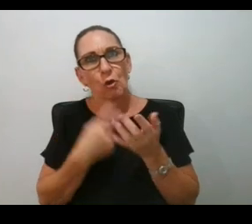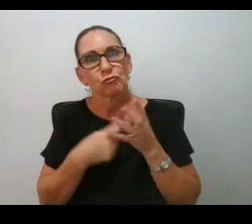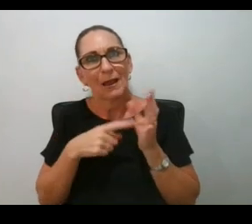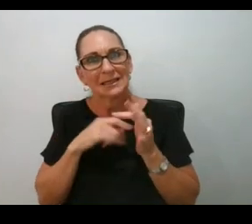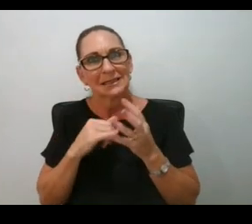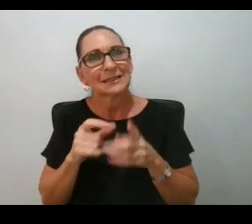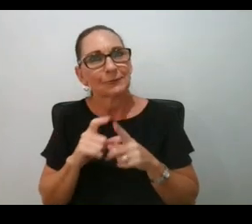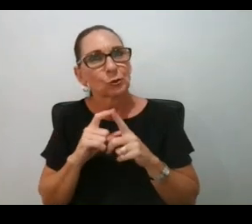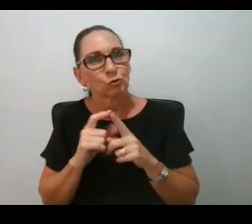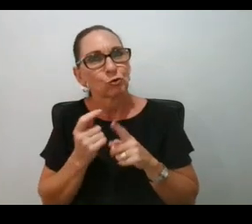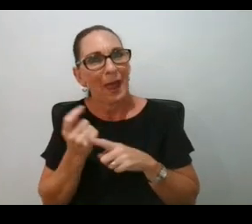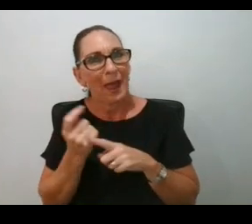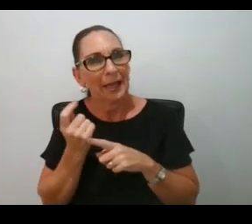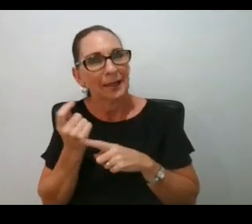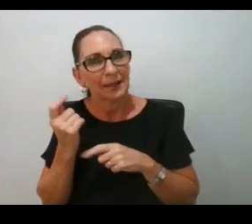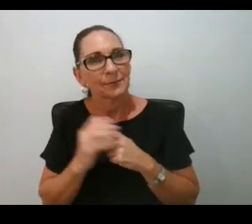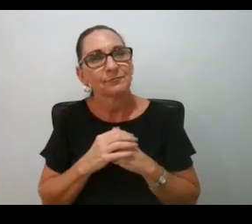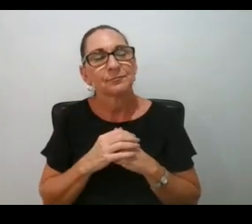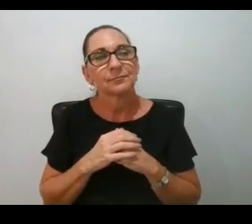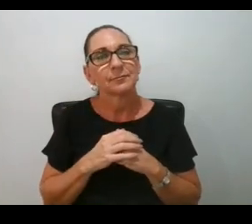The thing about it is,